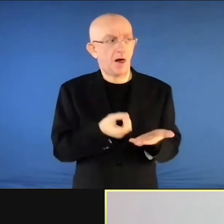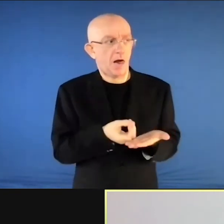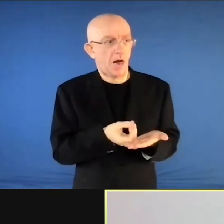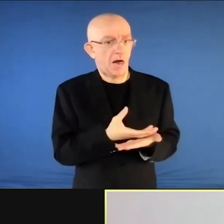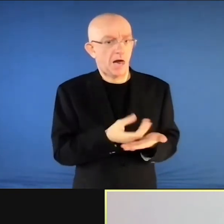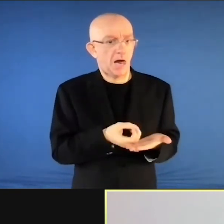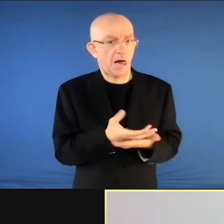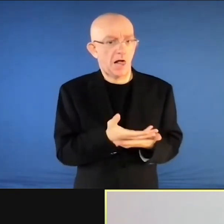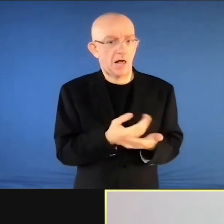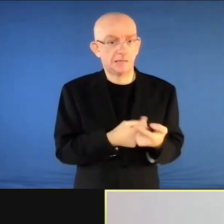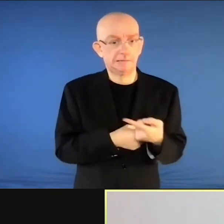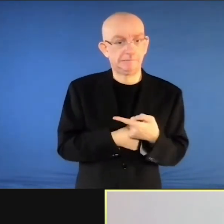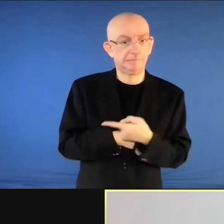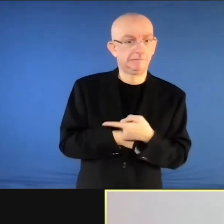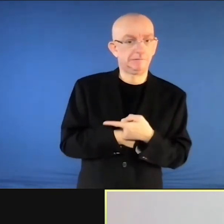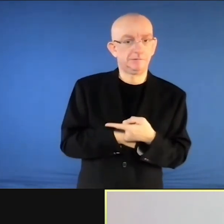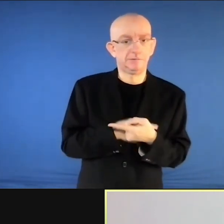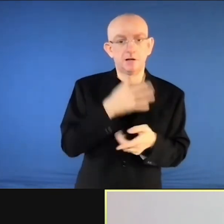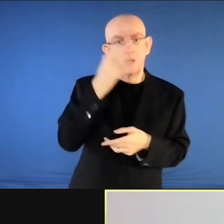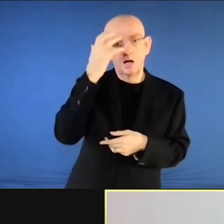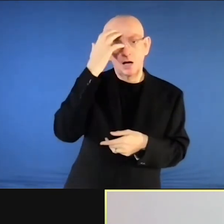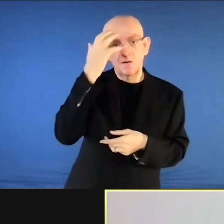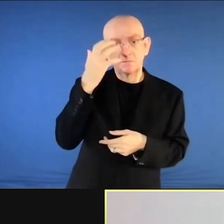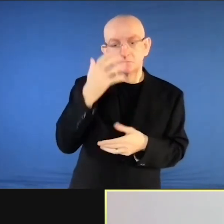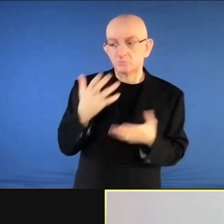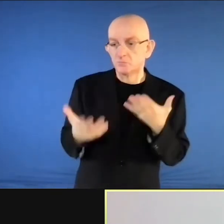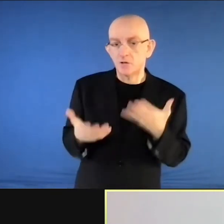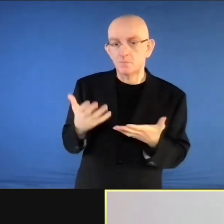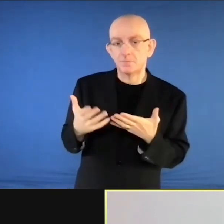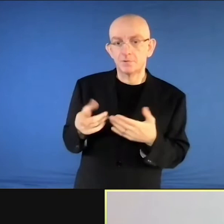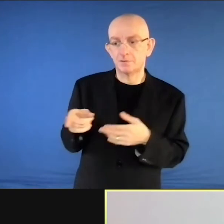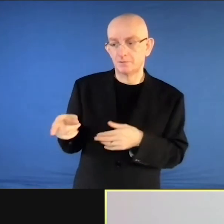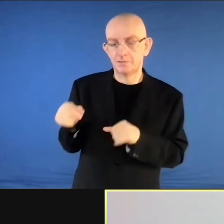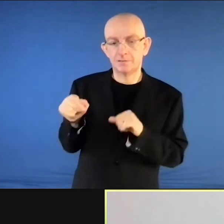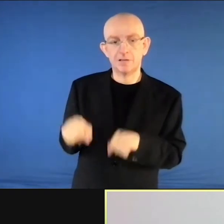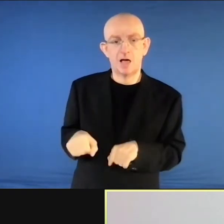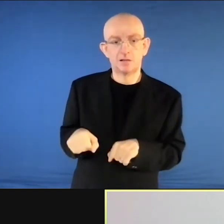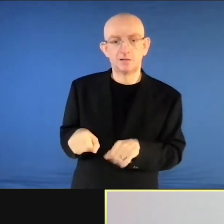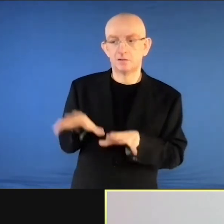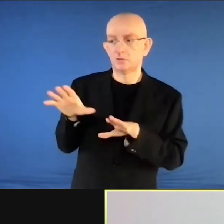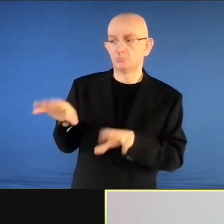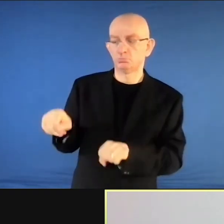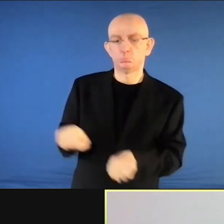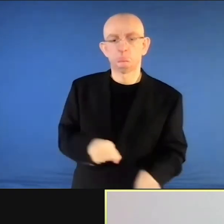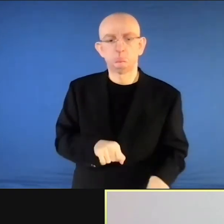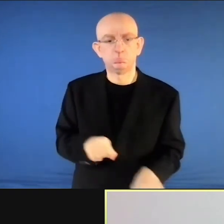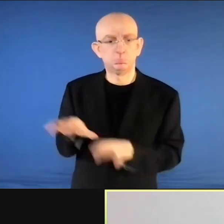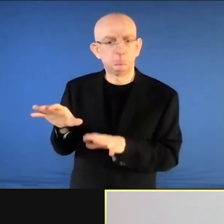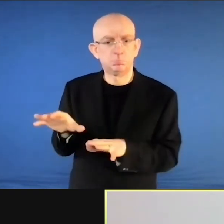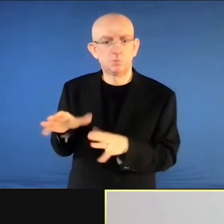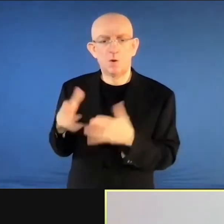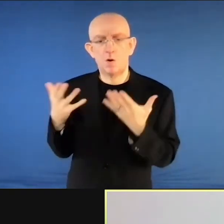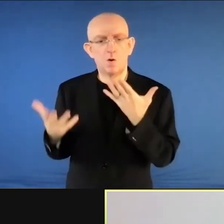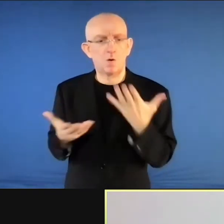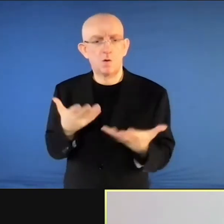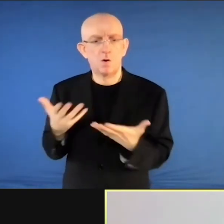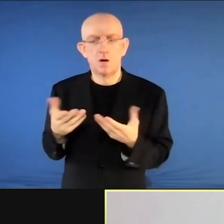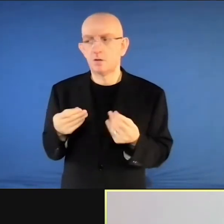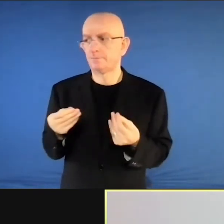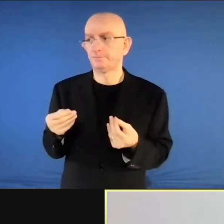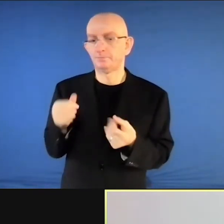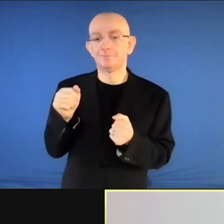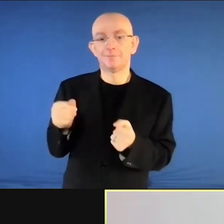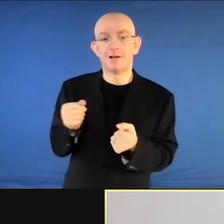be denied with something else, or with the information, or with the benefits of being as refugees. So there are those